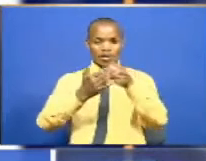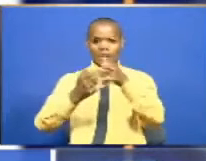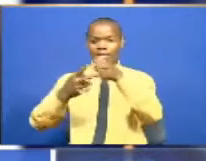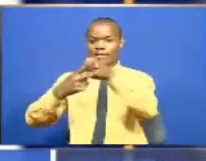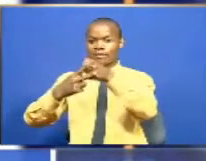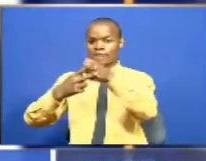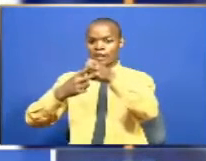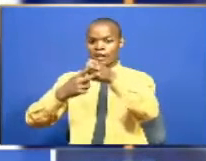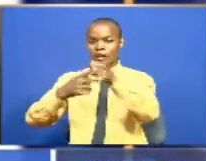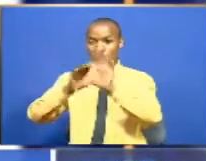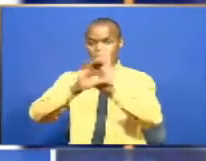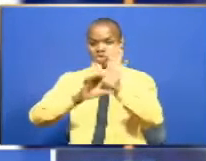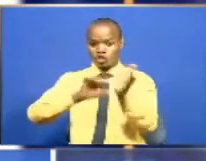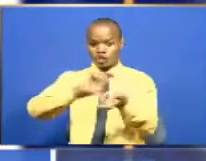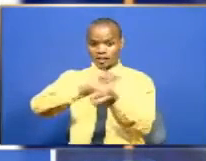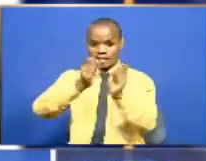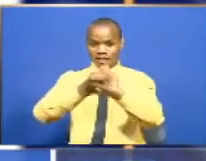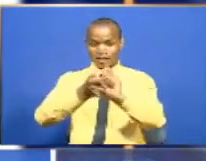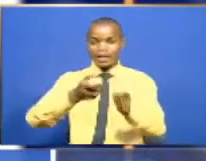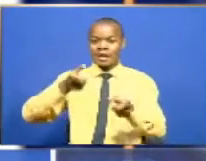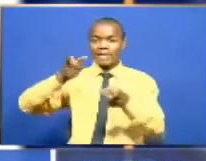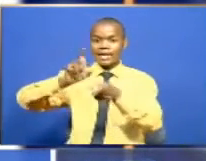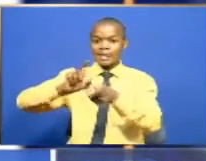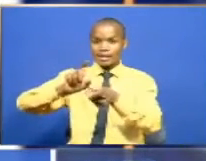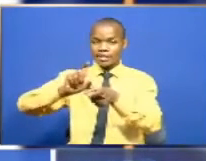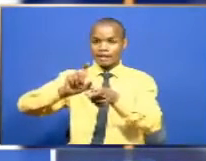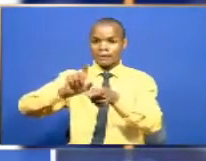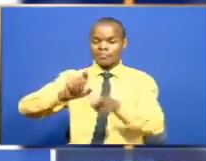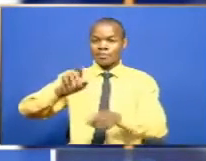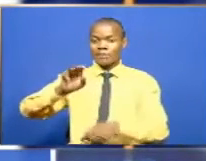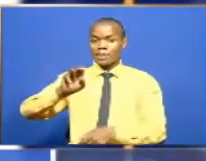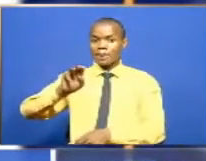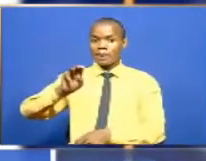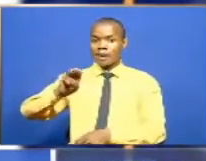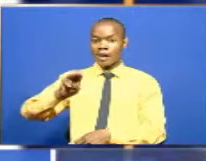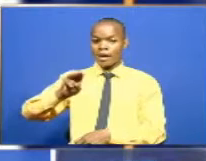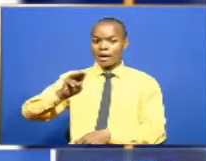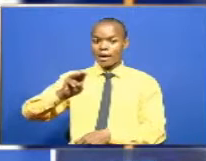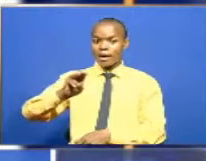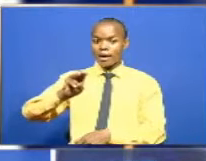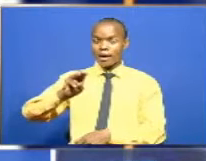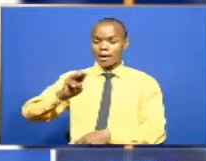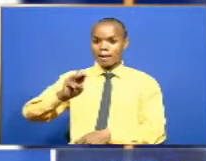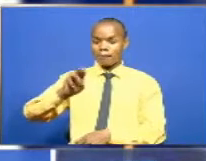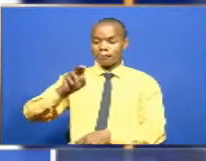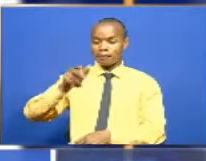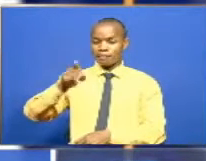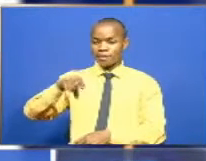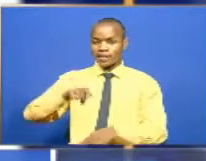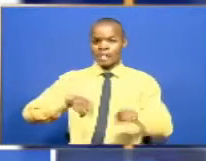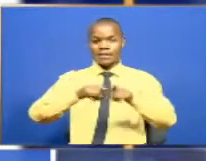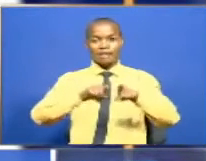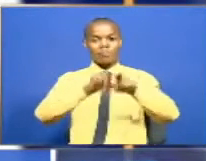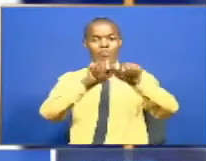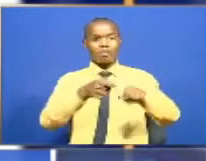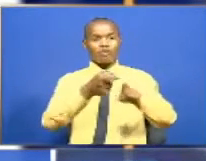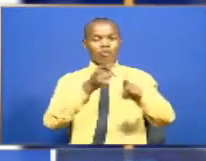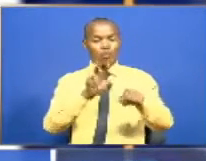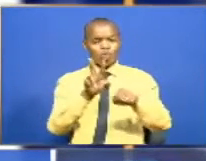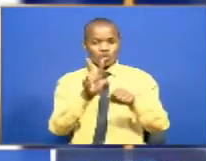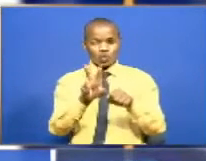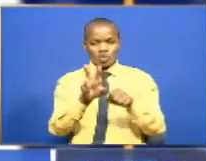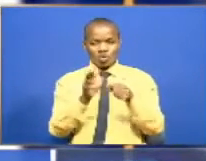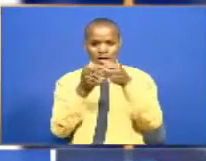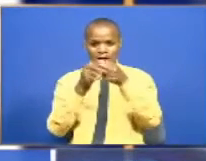Constitution to increase the number of members of the National Assembly elected from constituencies from the current